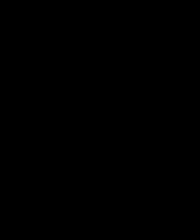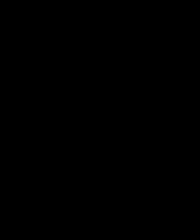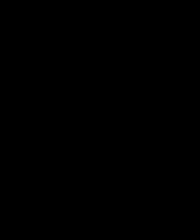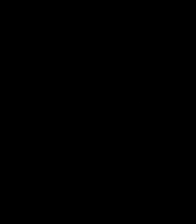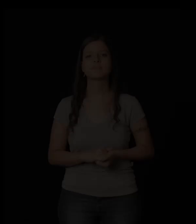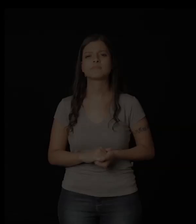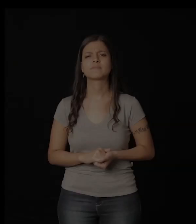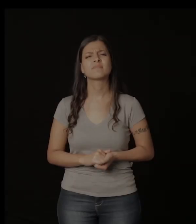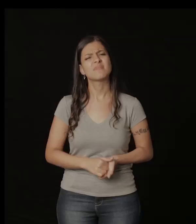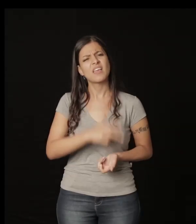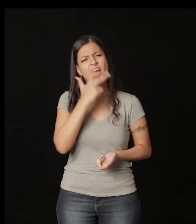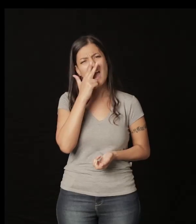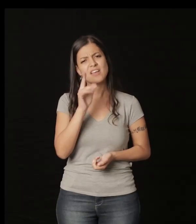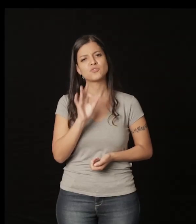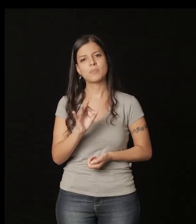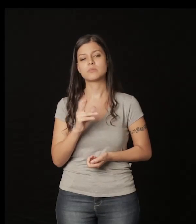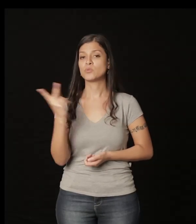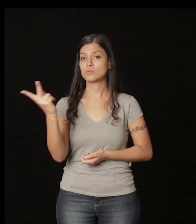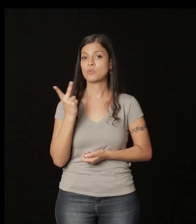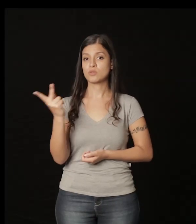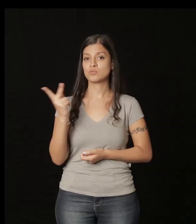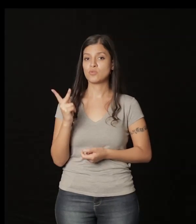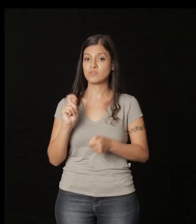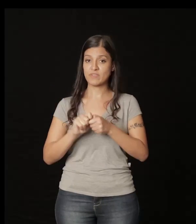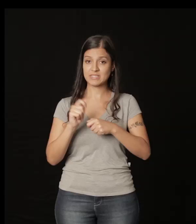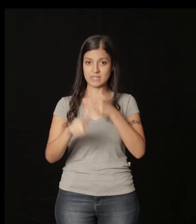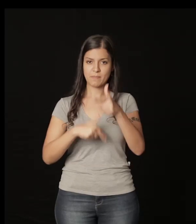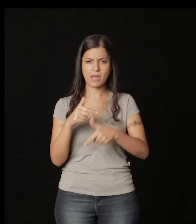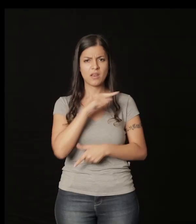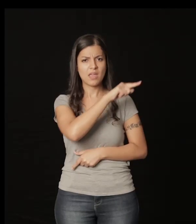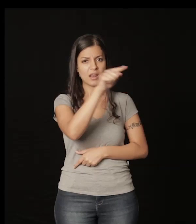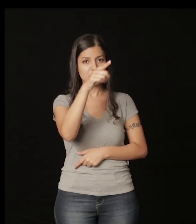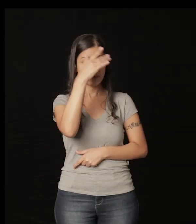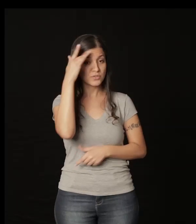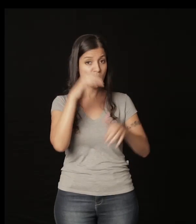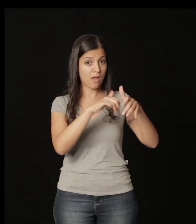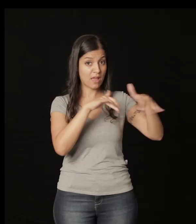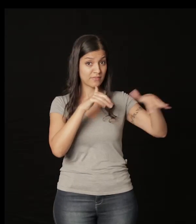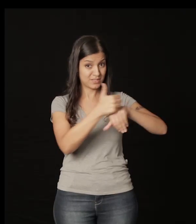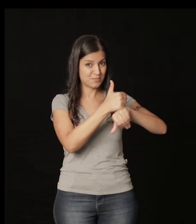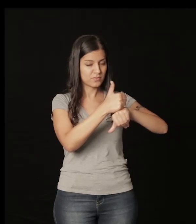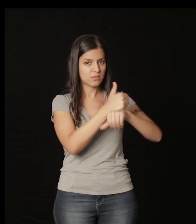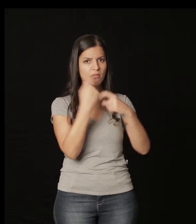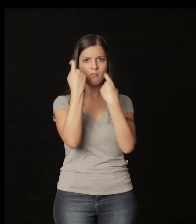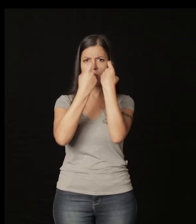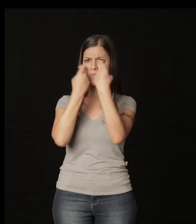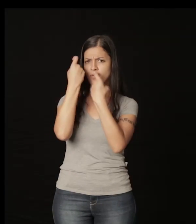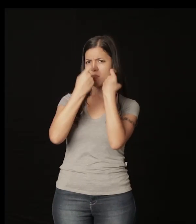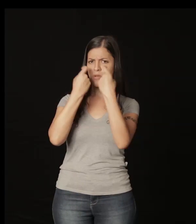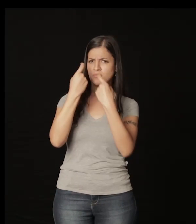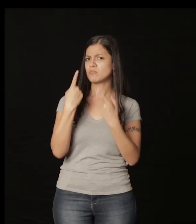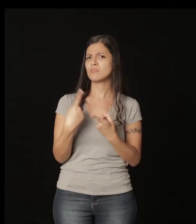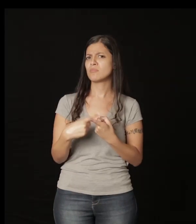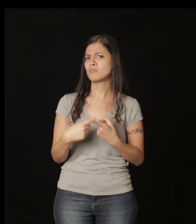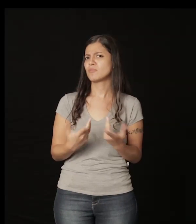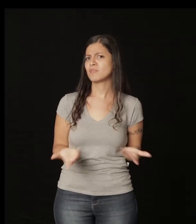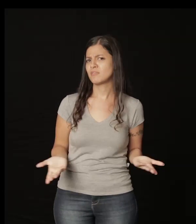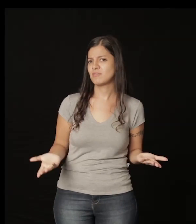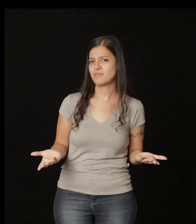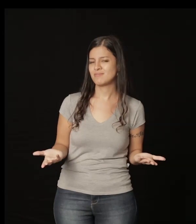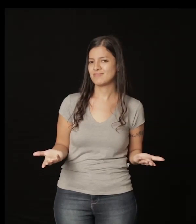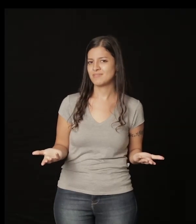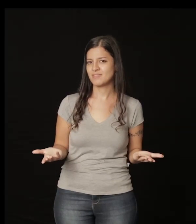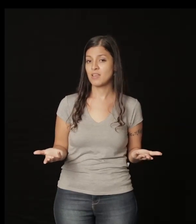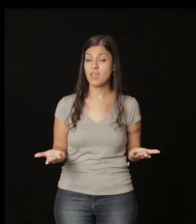And I think, you know, what immediately when we started doing this, the archivists became quite worried